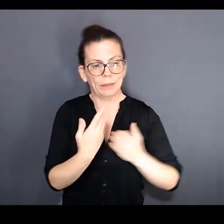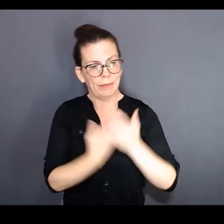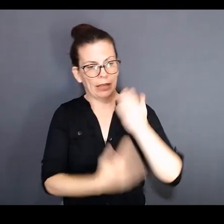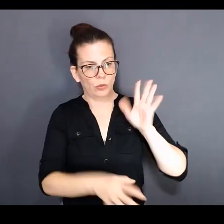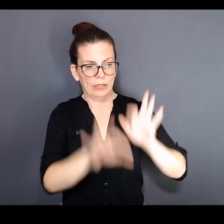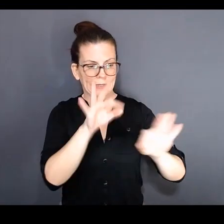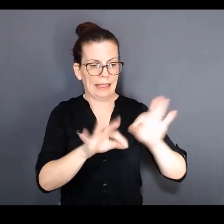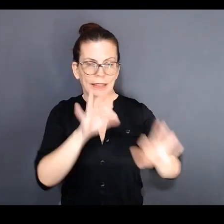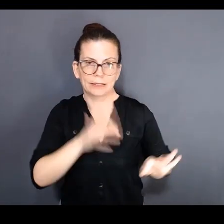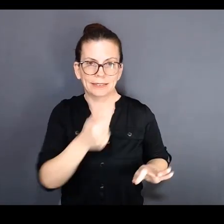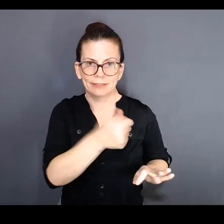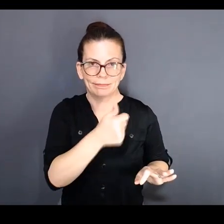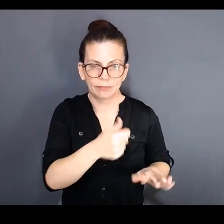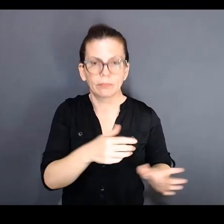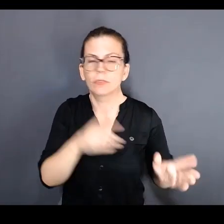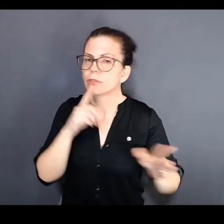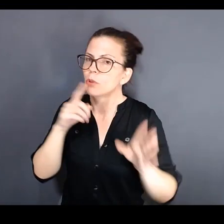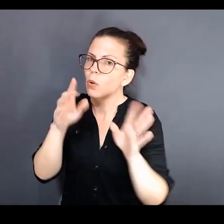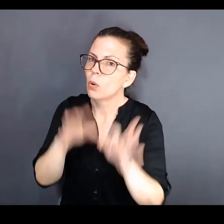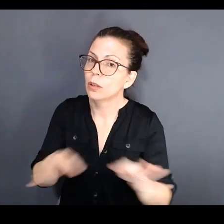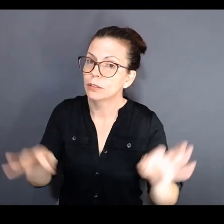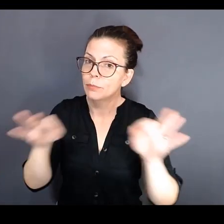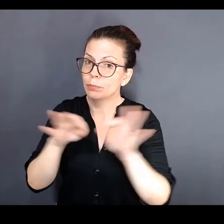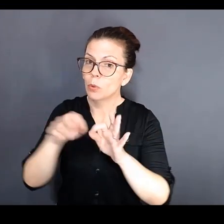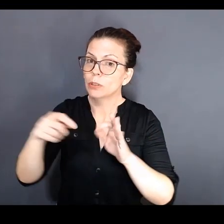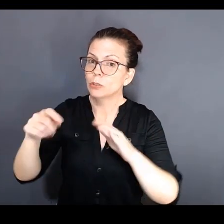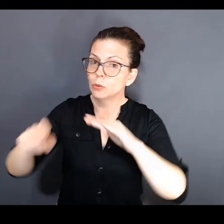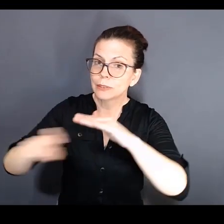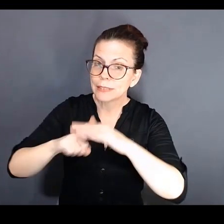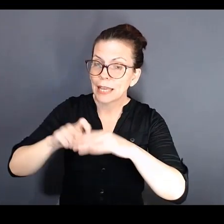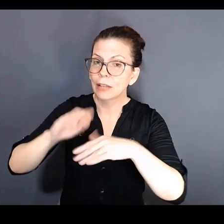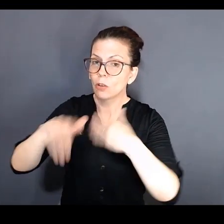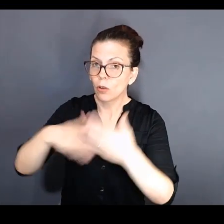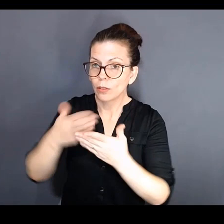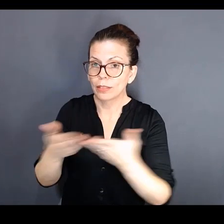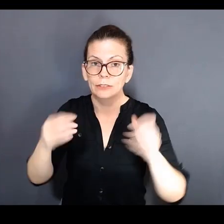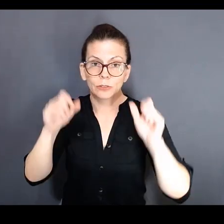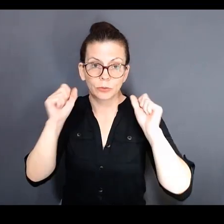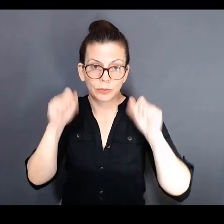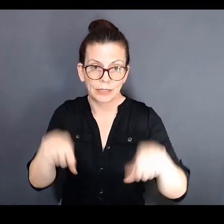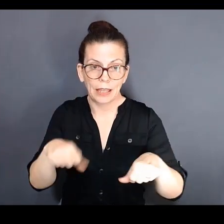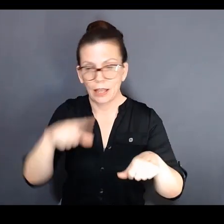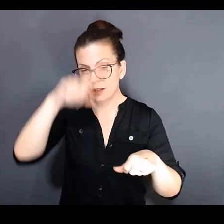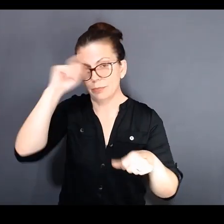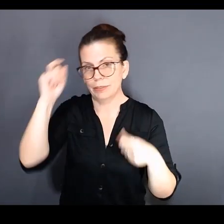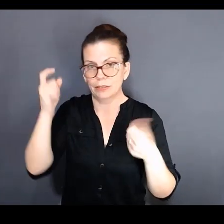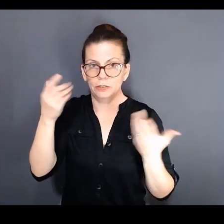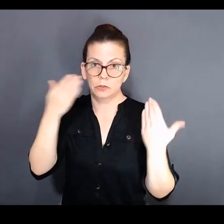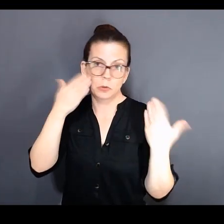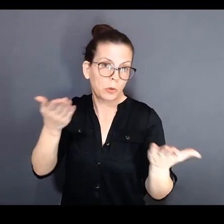at a broader scope than just manually selecting instances. And it is very much important that you